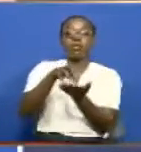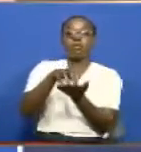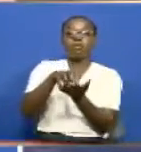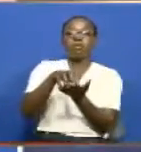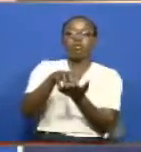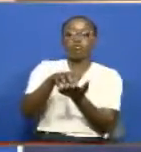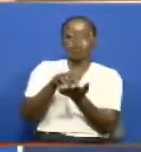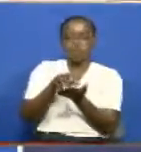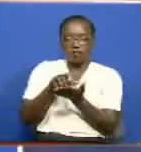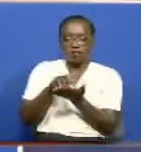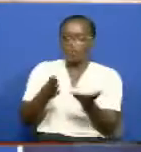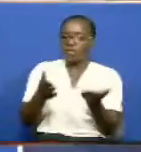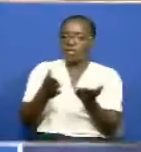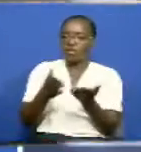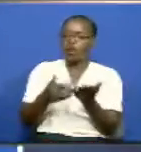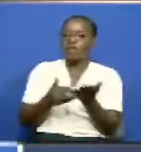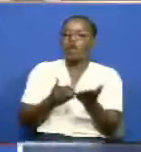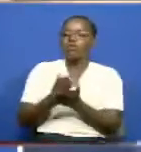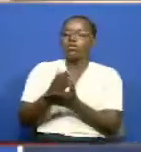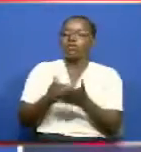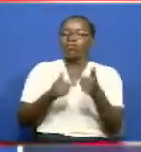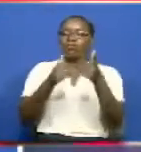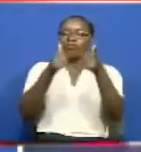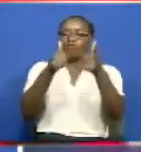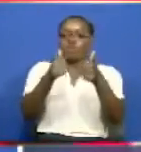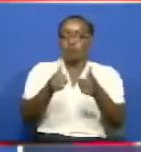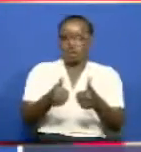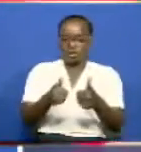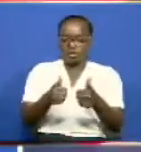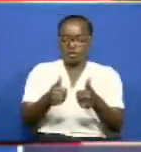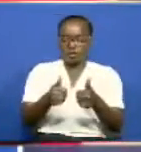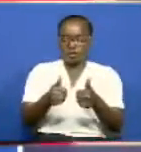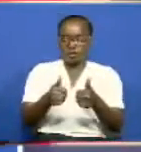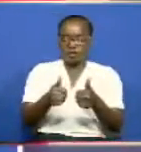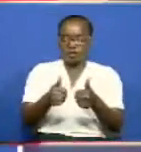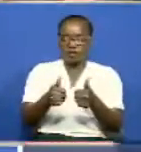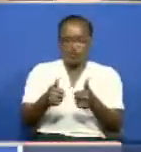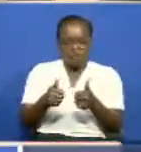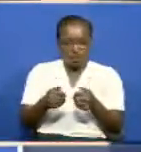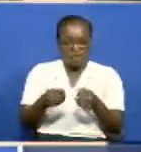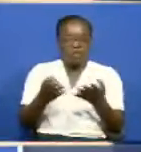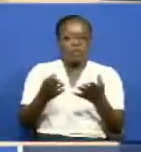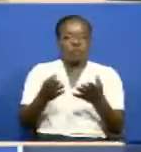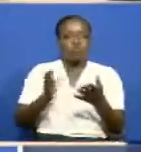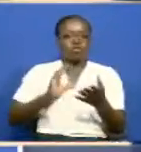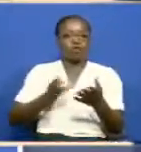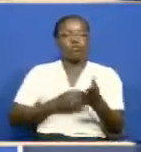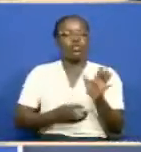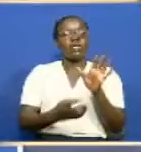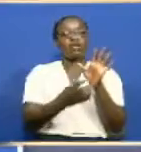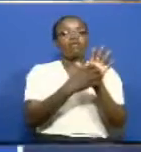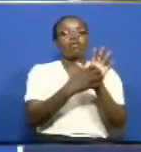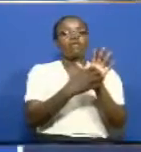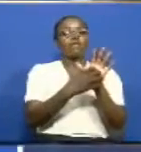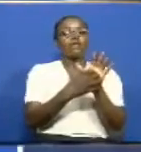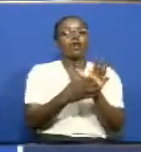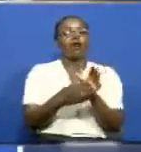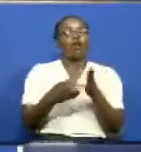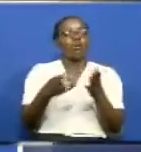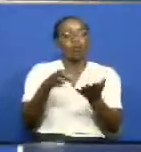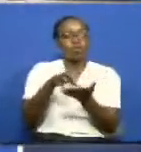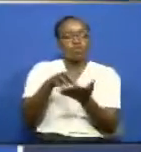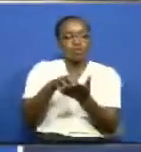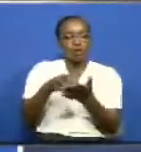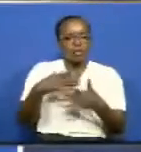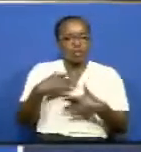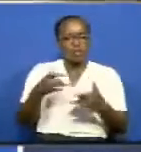through a notice of motion. The publication of the motion will pave the way for the commission to advertise the post, and interested parties will